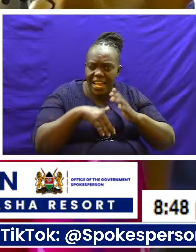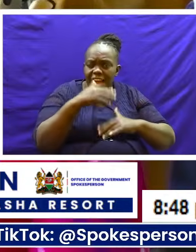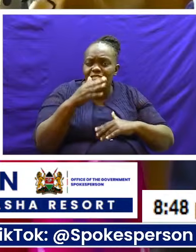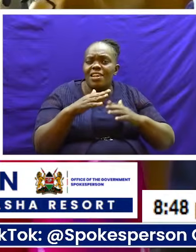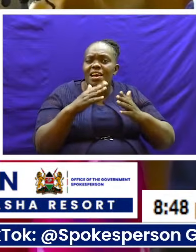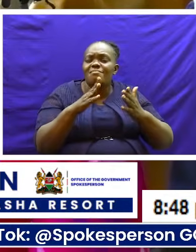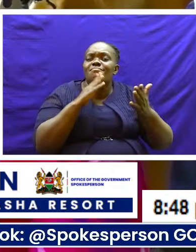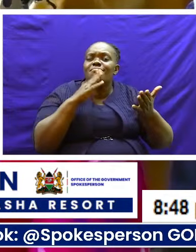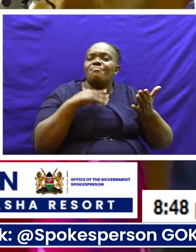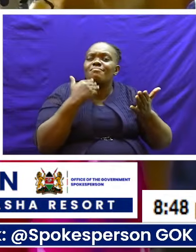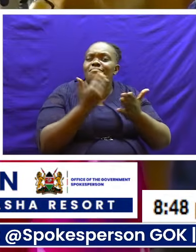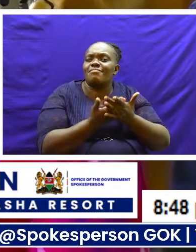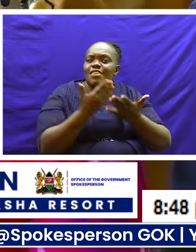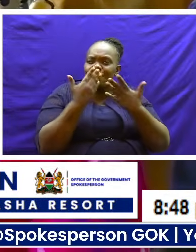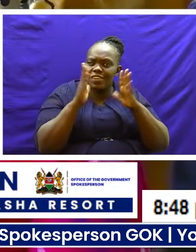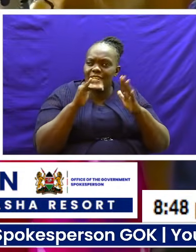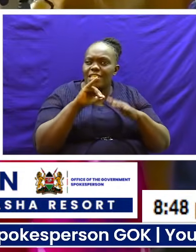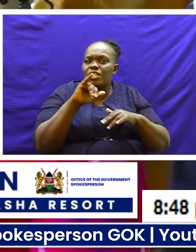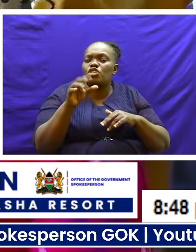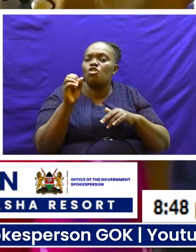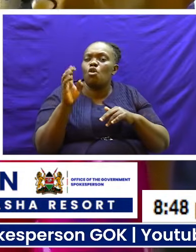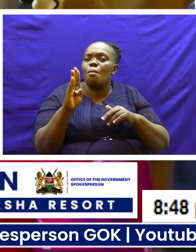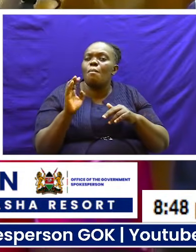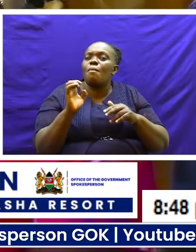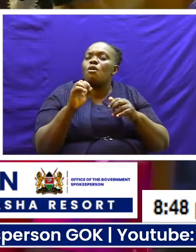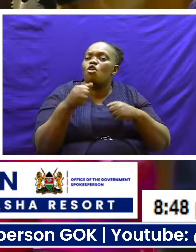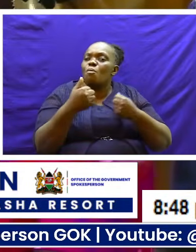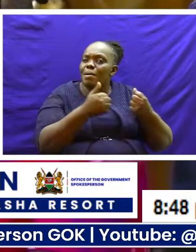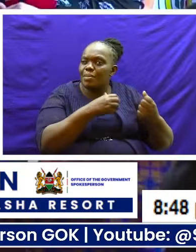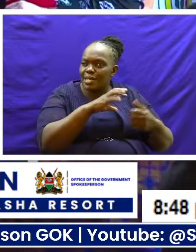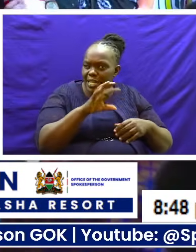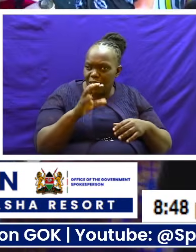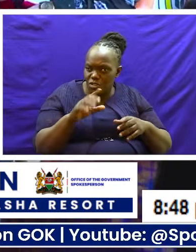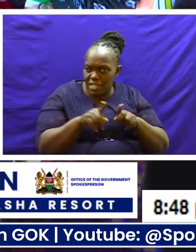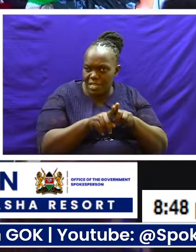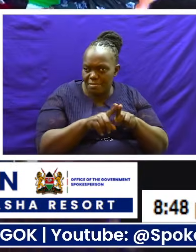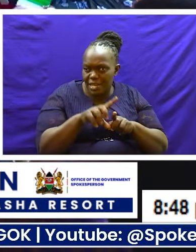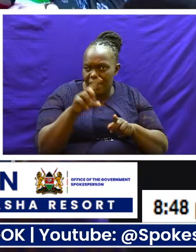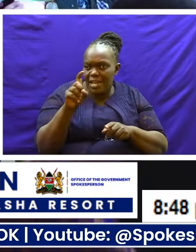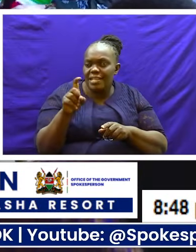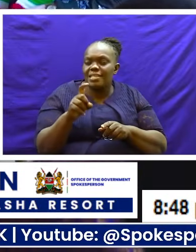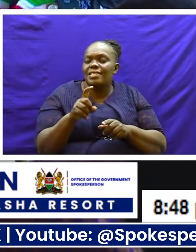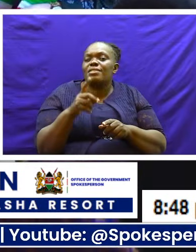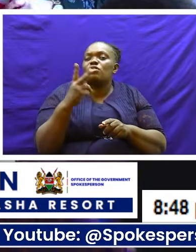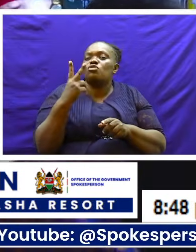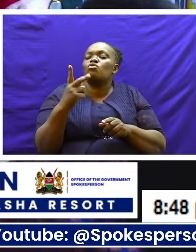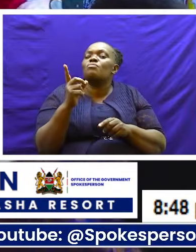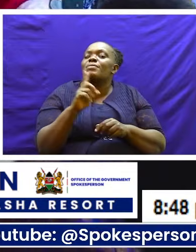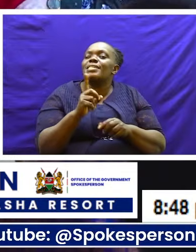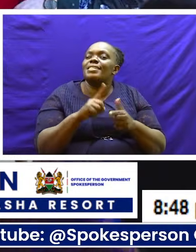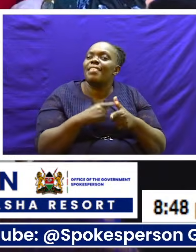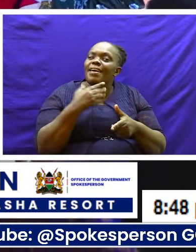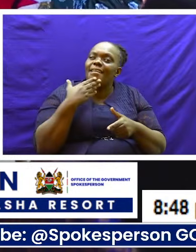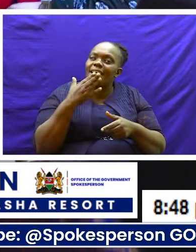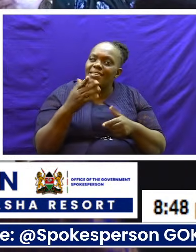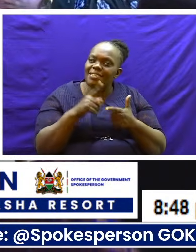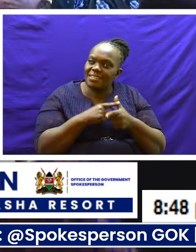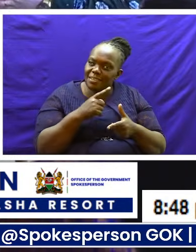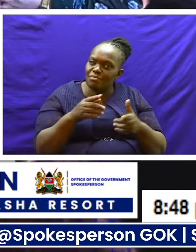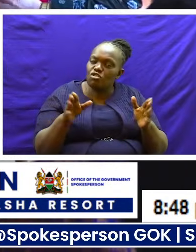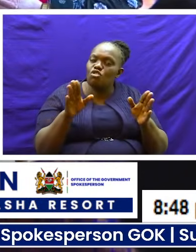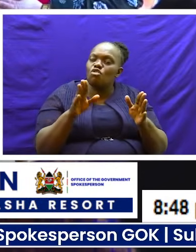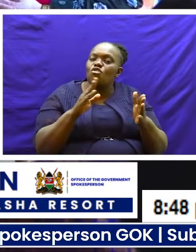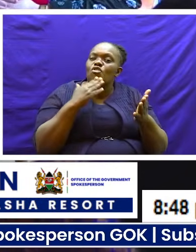submitting the application? That is Job Ayeko from Homa Bay County on X. So, Dr. we have 2 minutes. You answer the question and also your closing